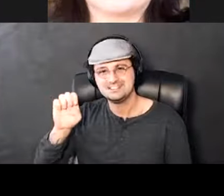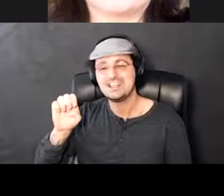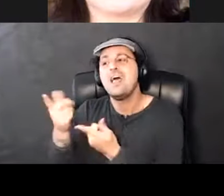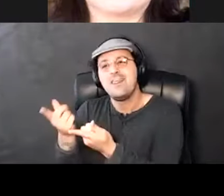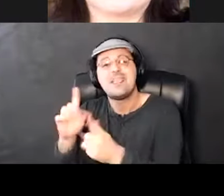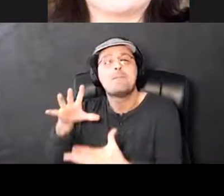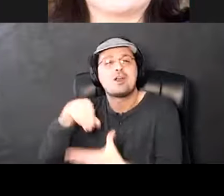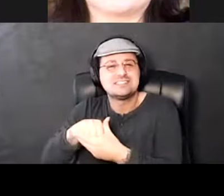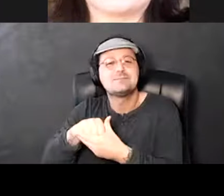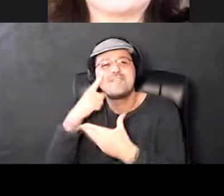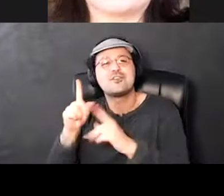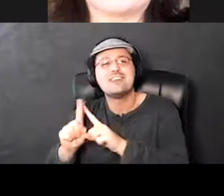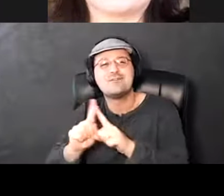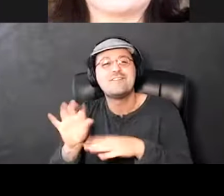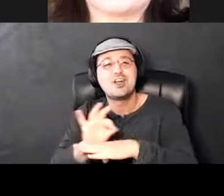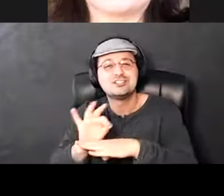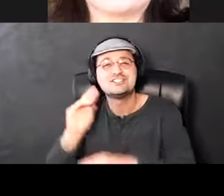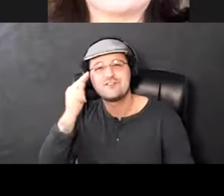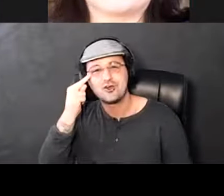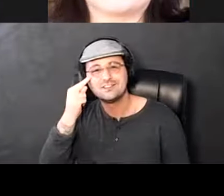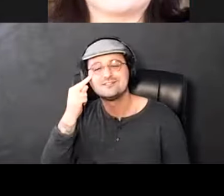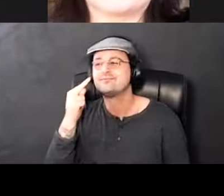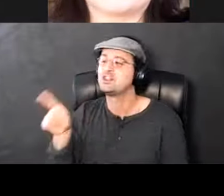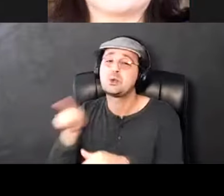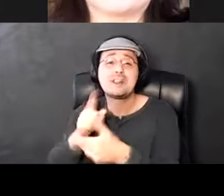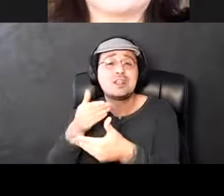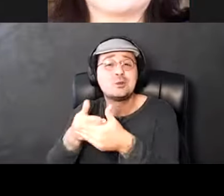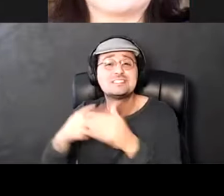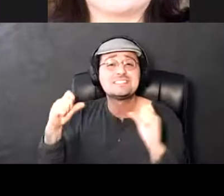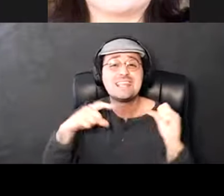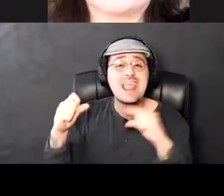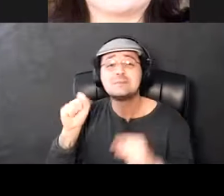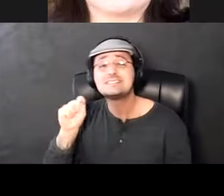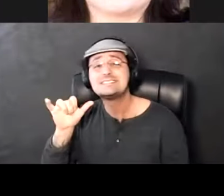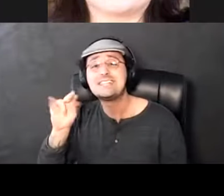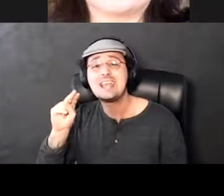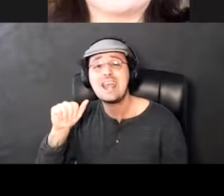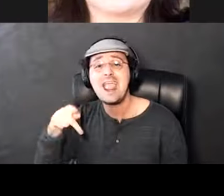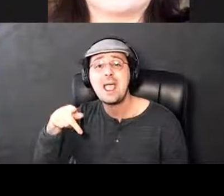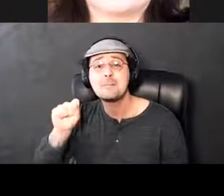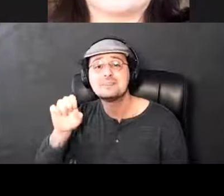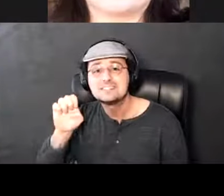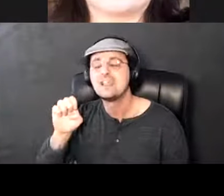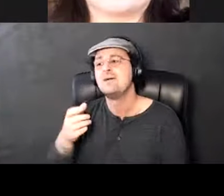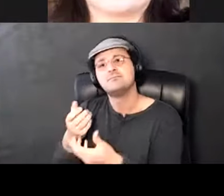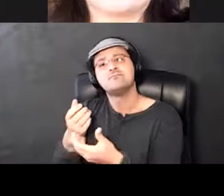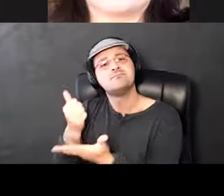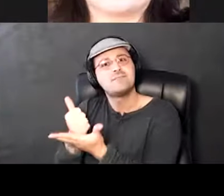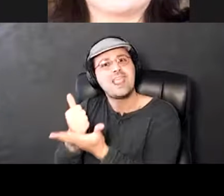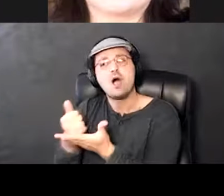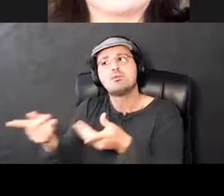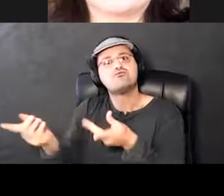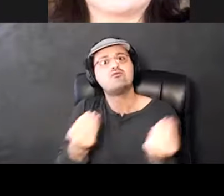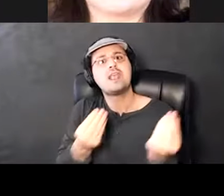of neurons. They're really close to synapses, and they help regulate the connections between neurons and the health of